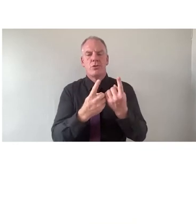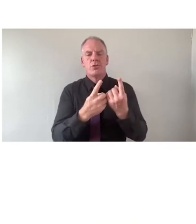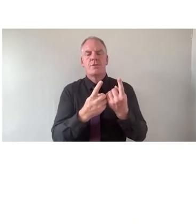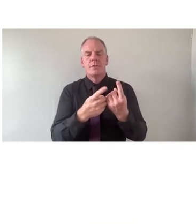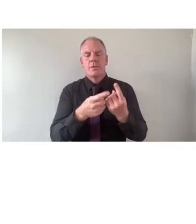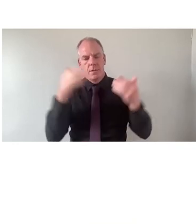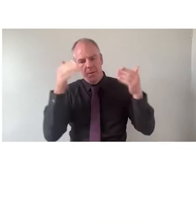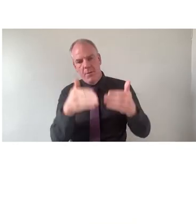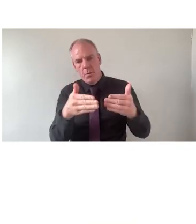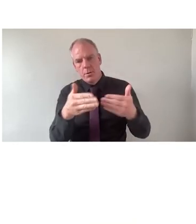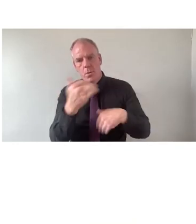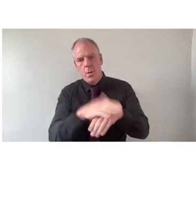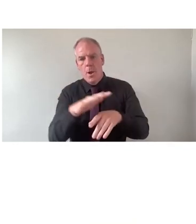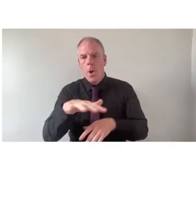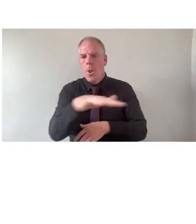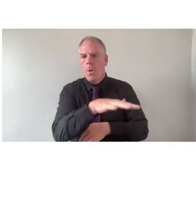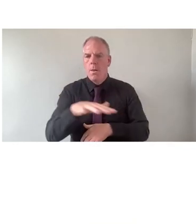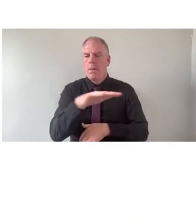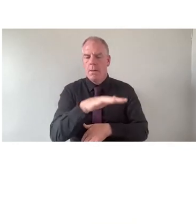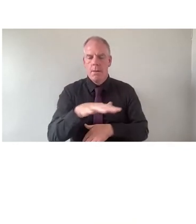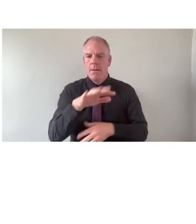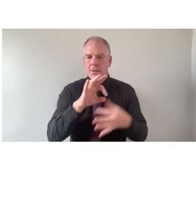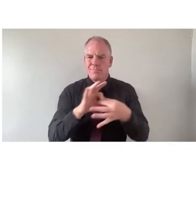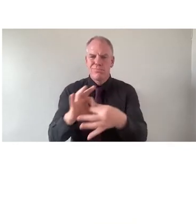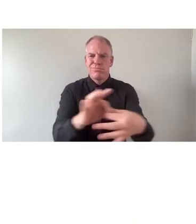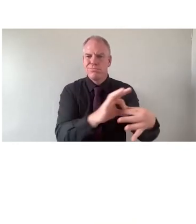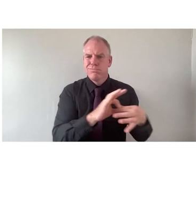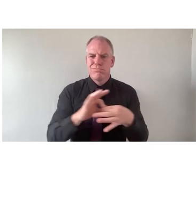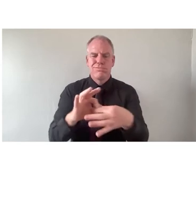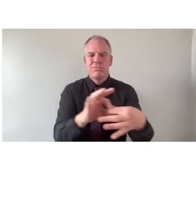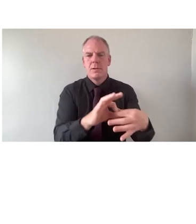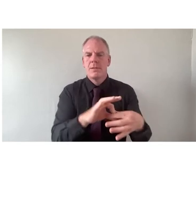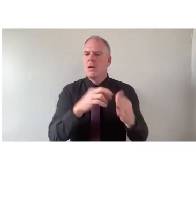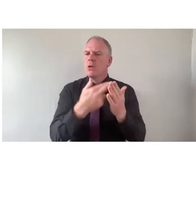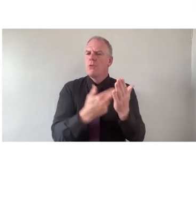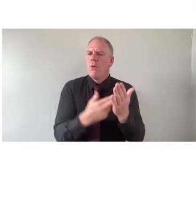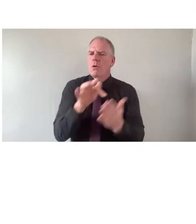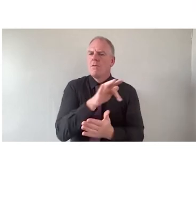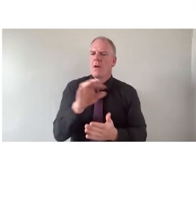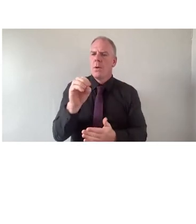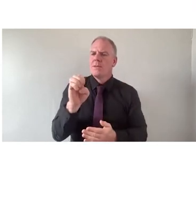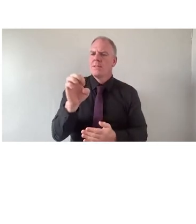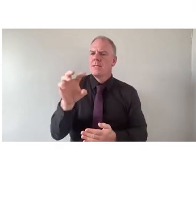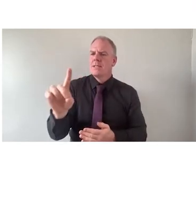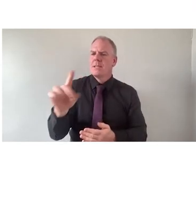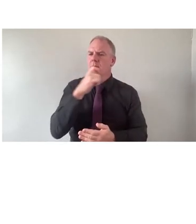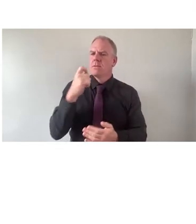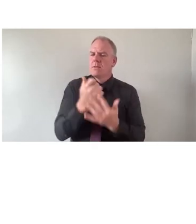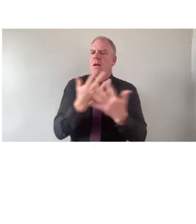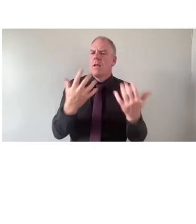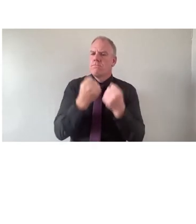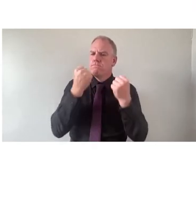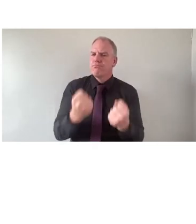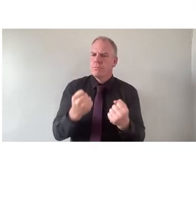interested in local level engagement. And the report from the OECD had a lot of very robust